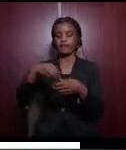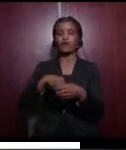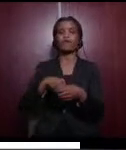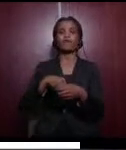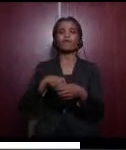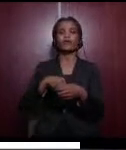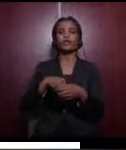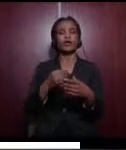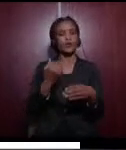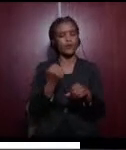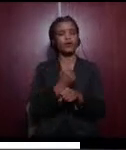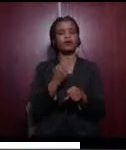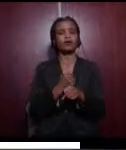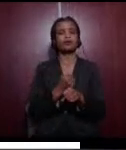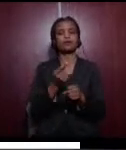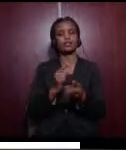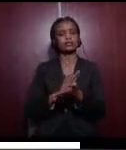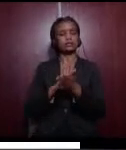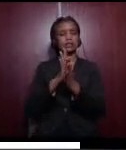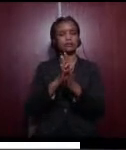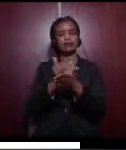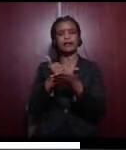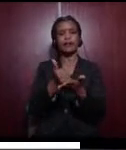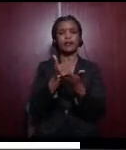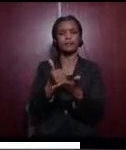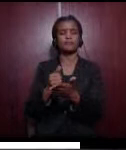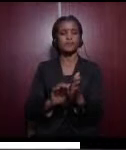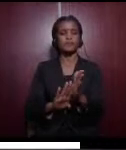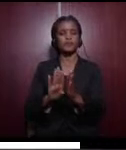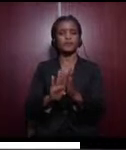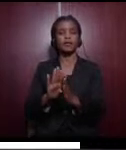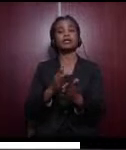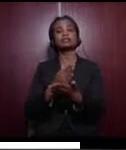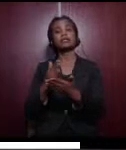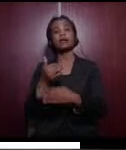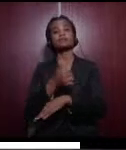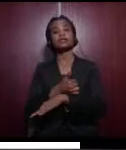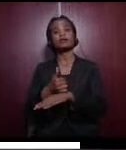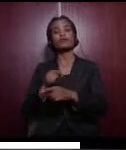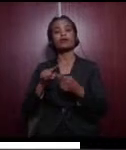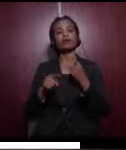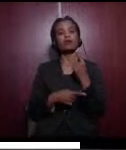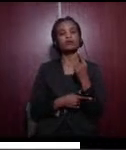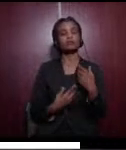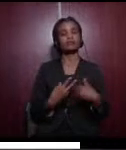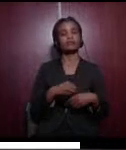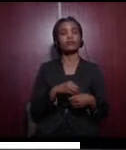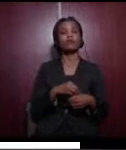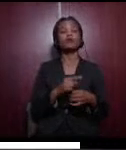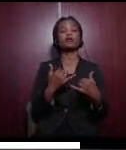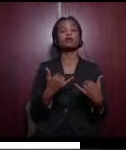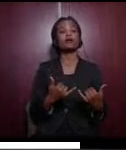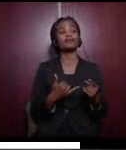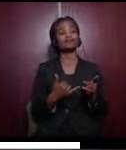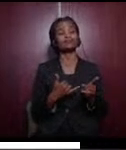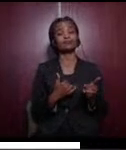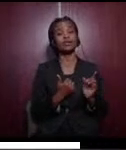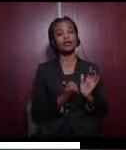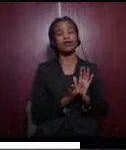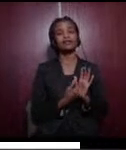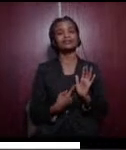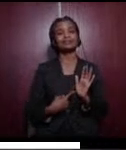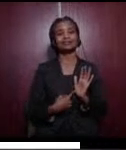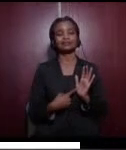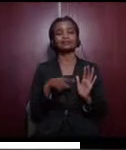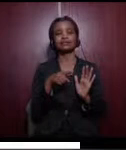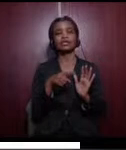But certain stakeholders or sectors, they come last. So the way that the Fundraising Act is currently structured, it provides a